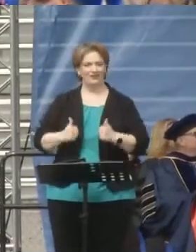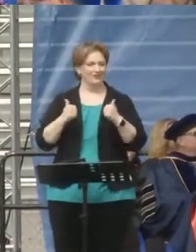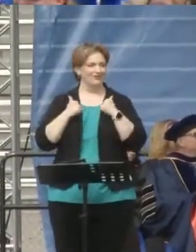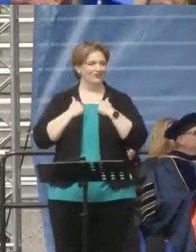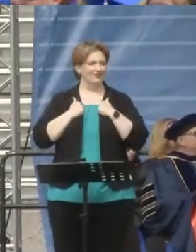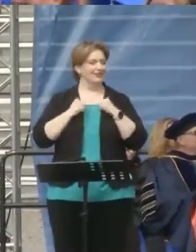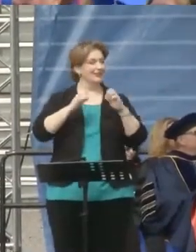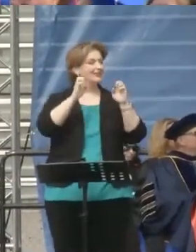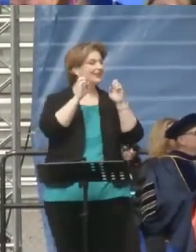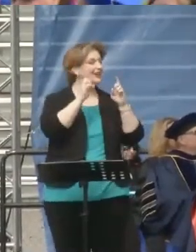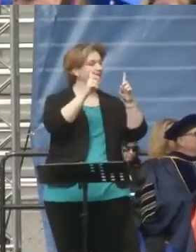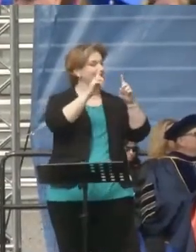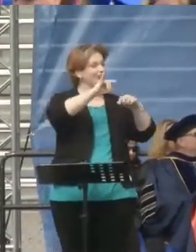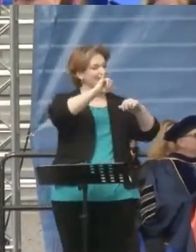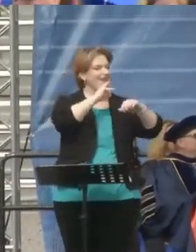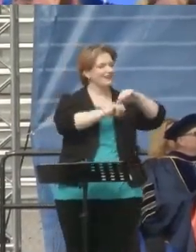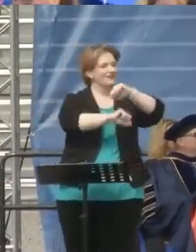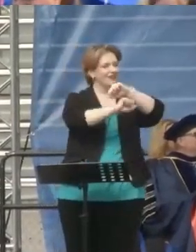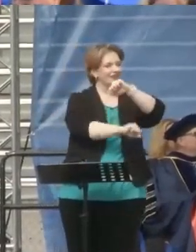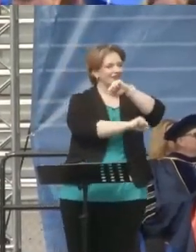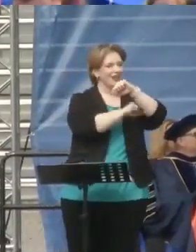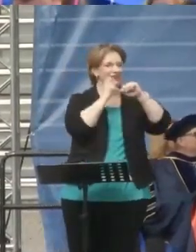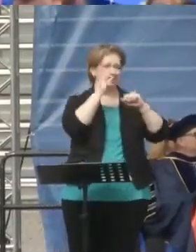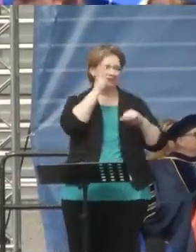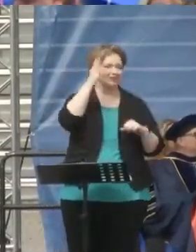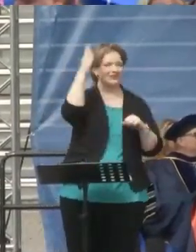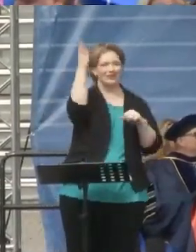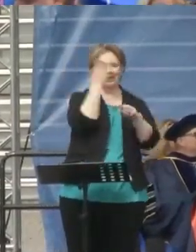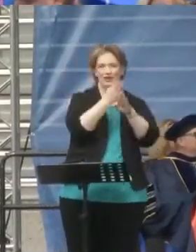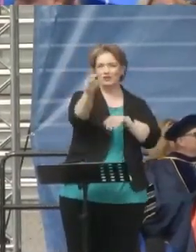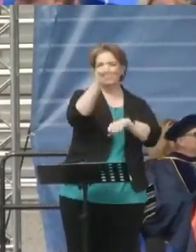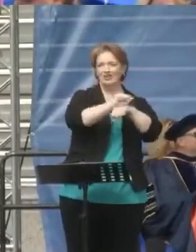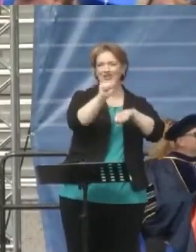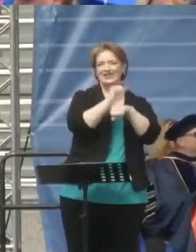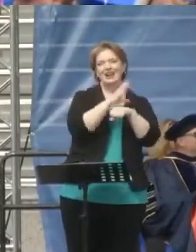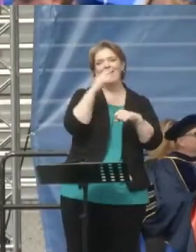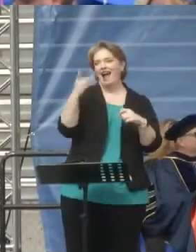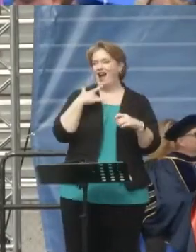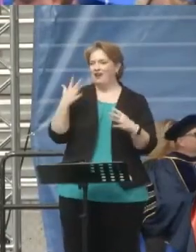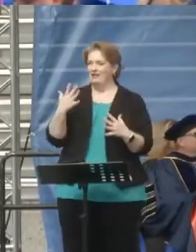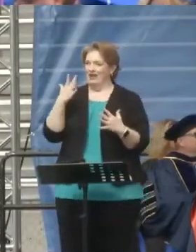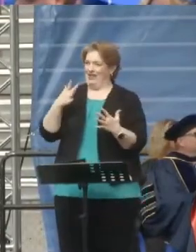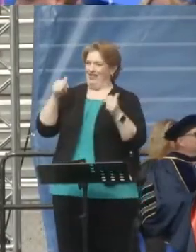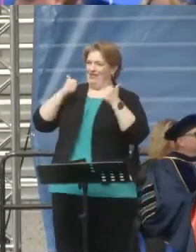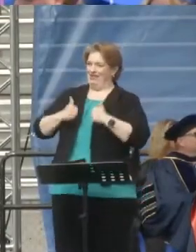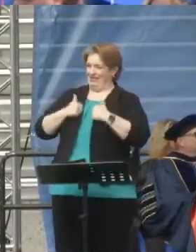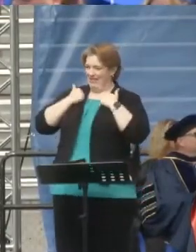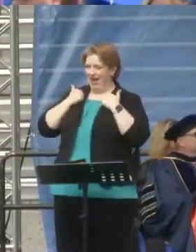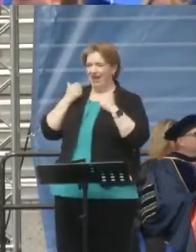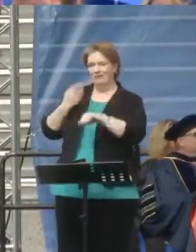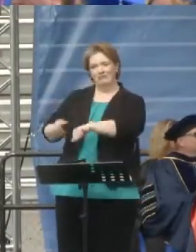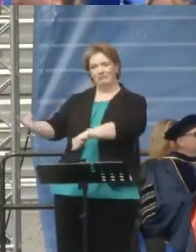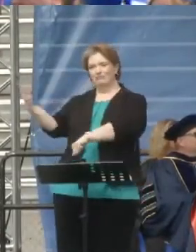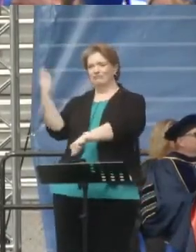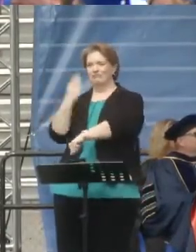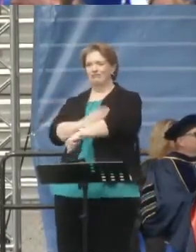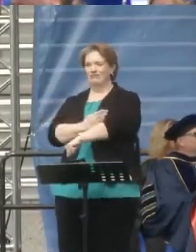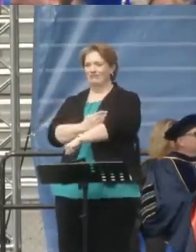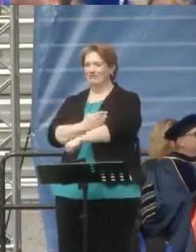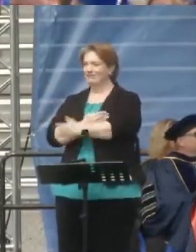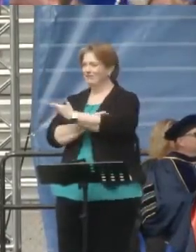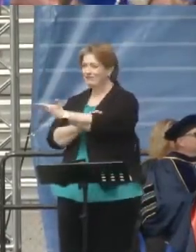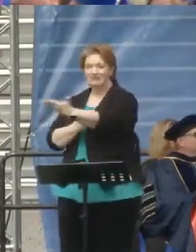the foundation for a great career and so central to a rewarding and exciting life. You, the class of